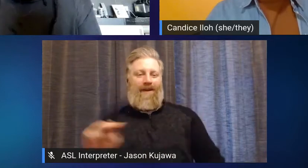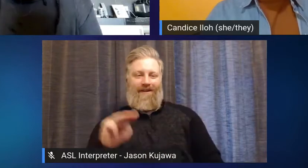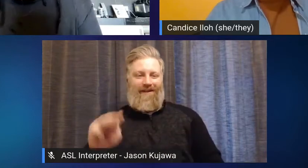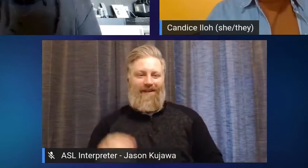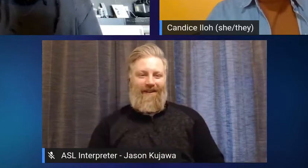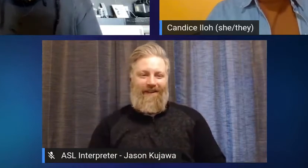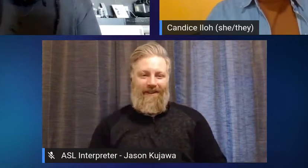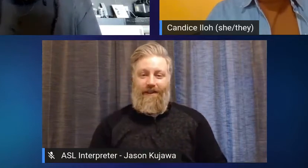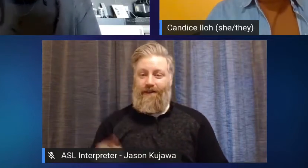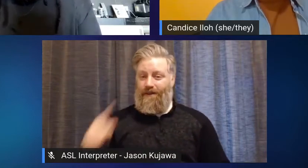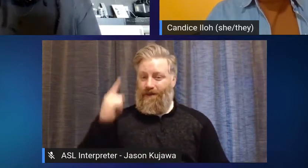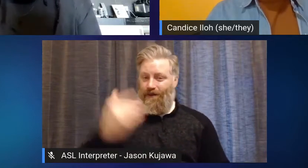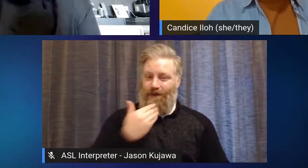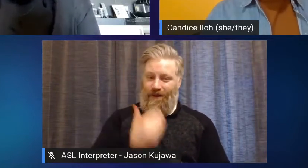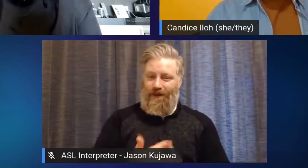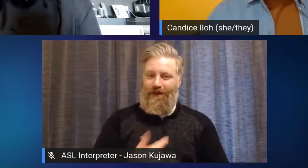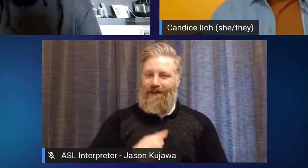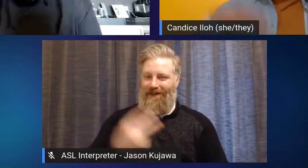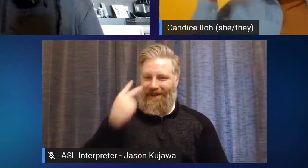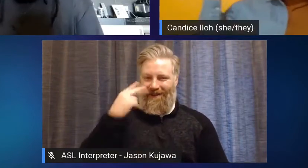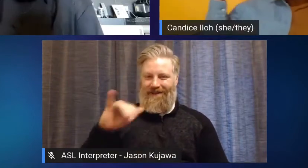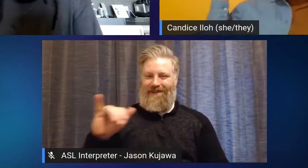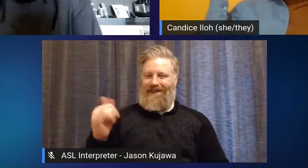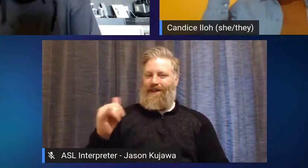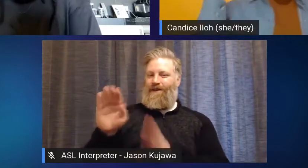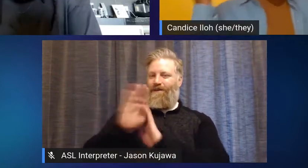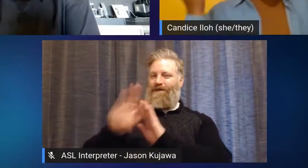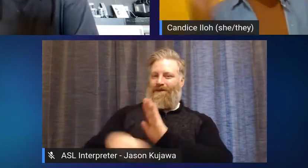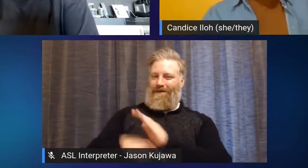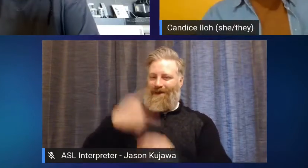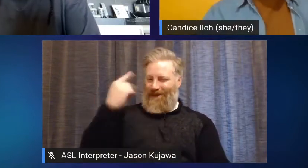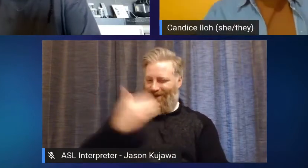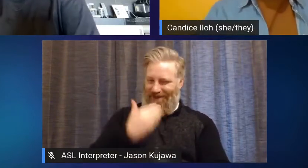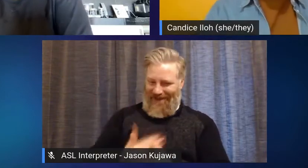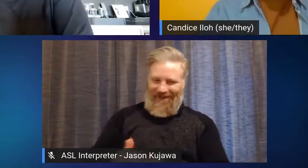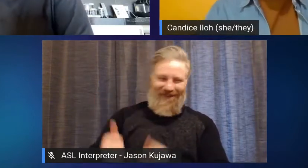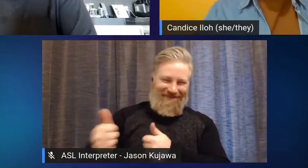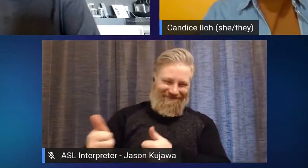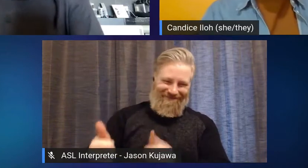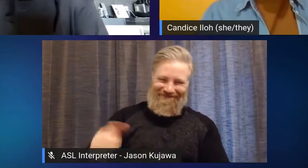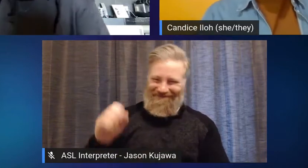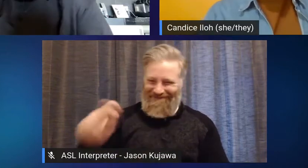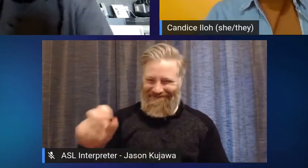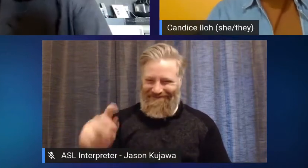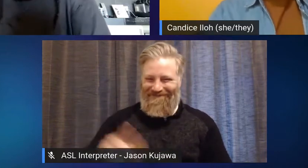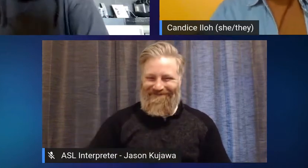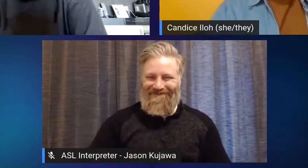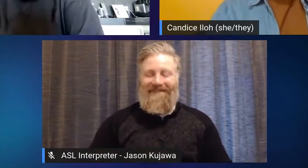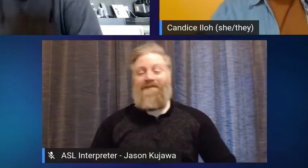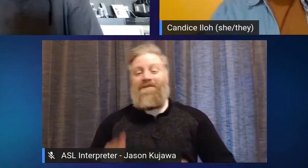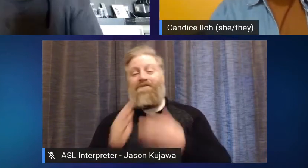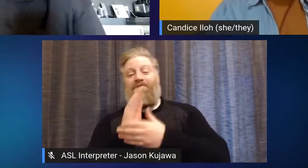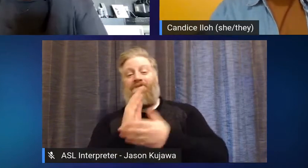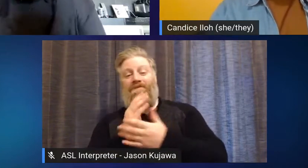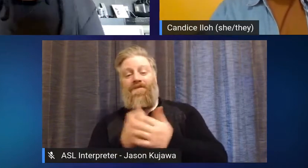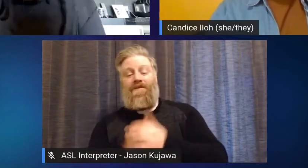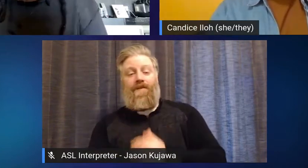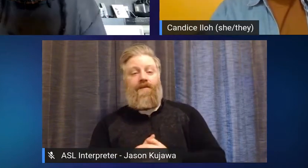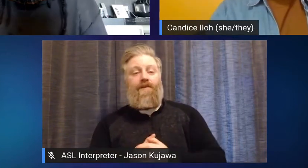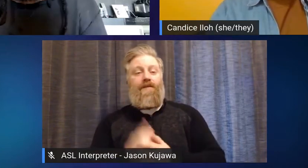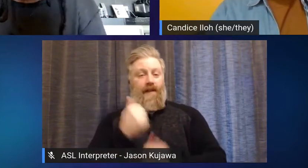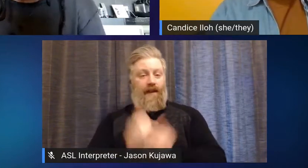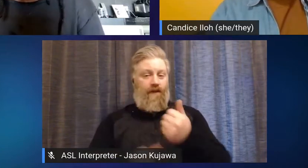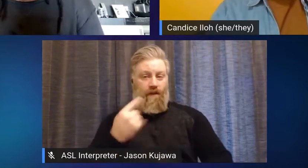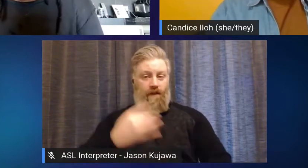Are you looking good on the, I see you with the yellow. Looking good on the yellow. Okay. All right. Now, everybody wants to know, can